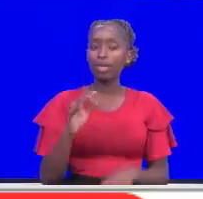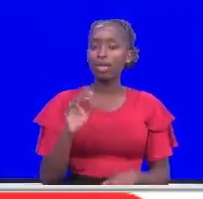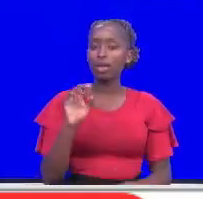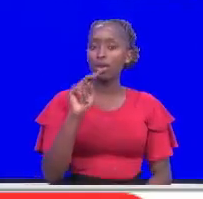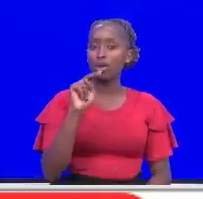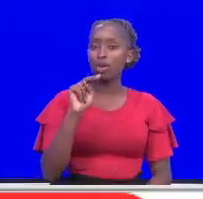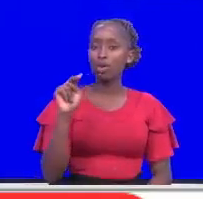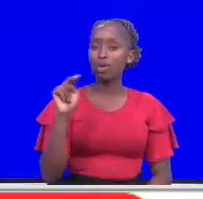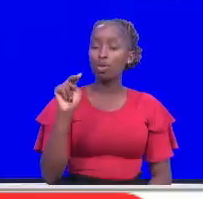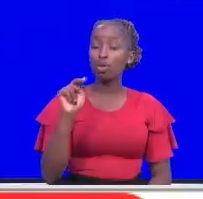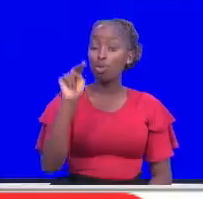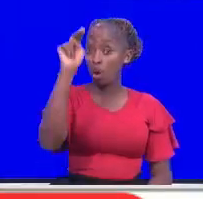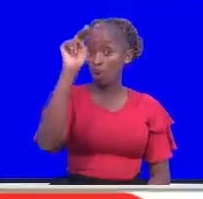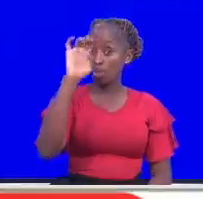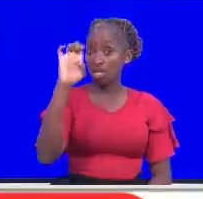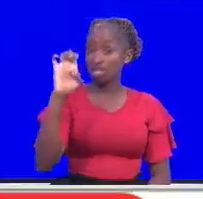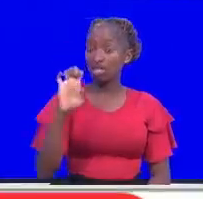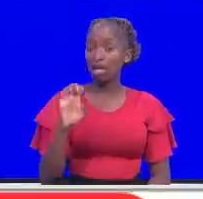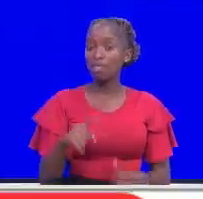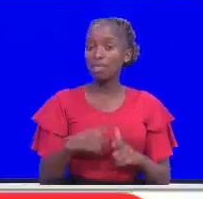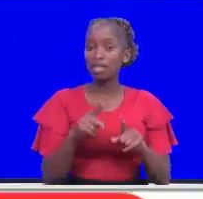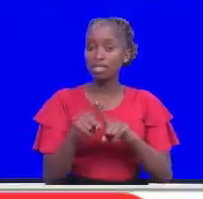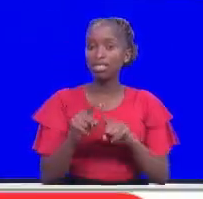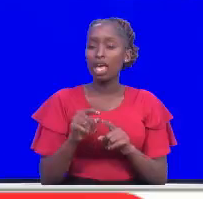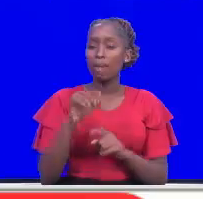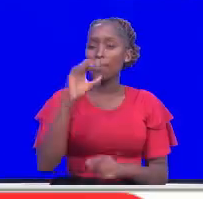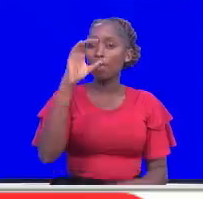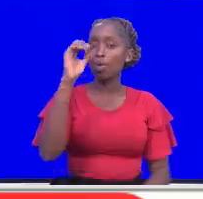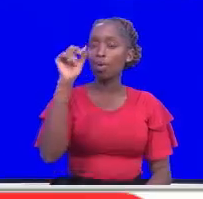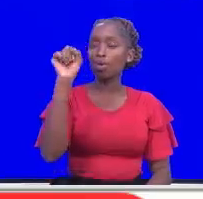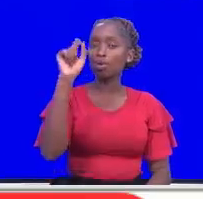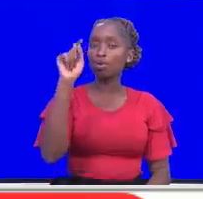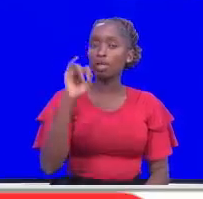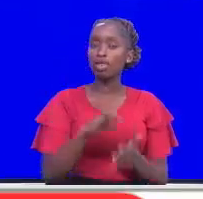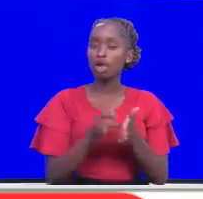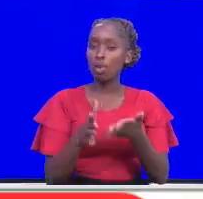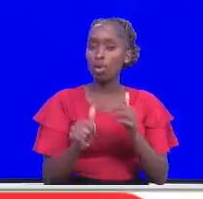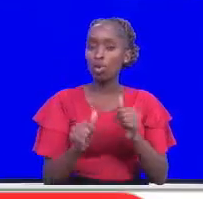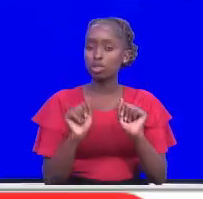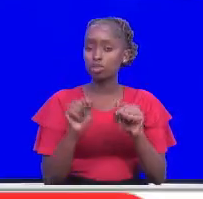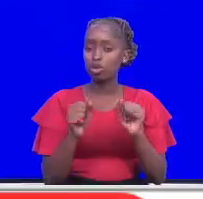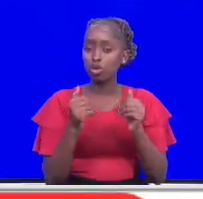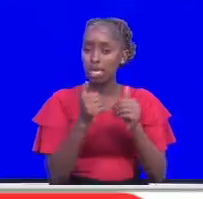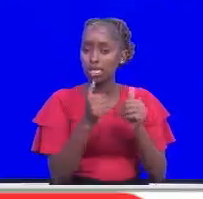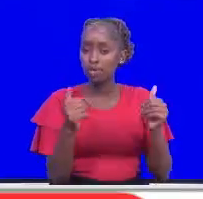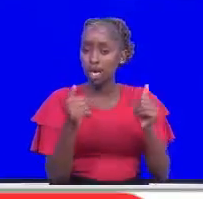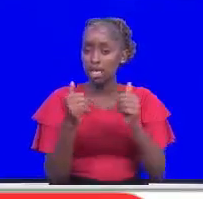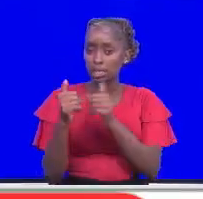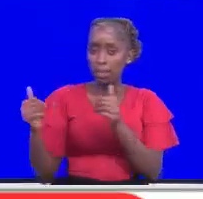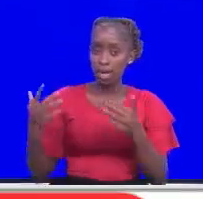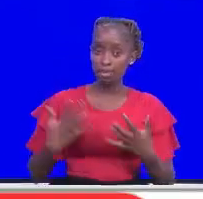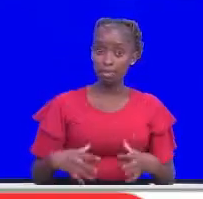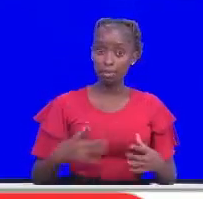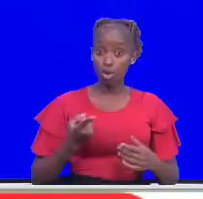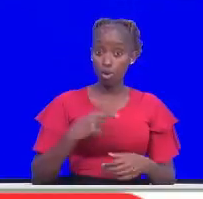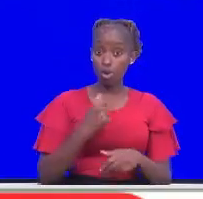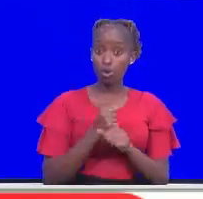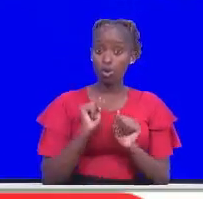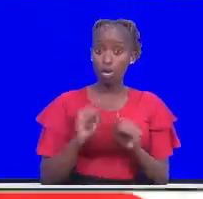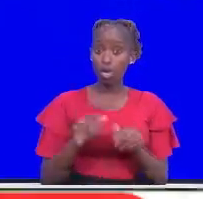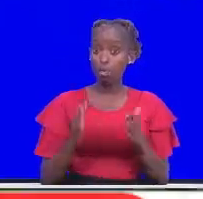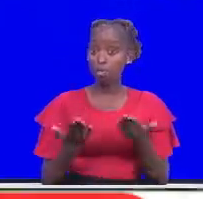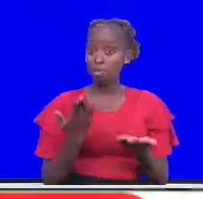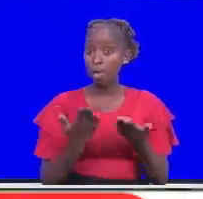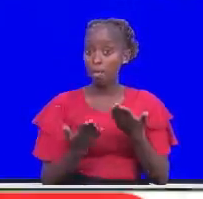na coast ukienda kuko hivo, iyo ni njia inaweza tawanya wana inji, tupige hesabu ya kilometers za